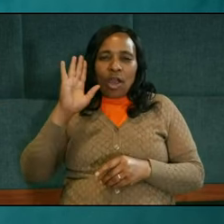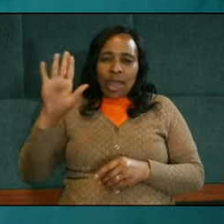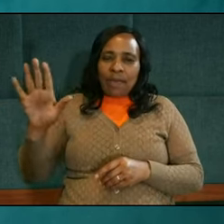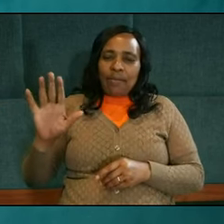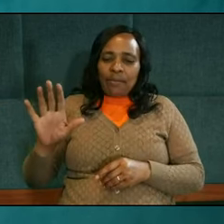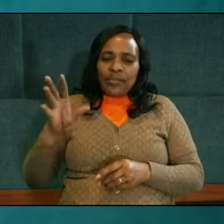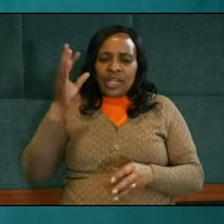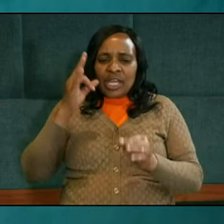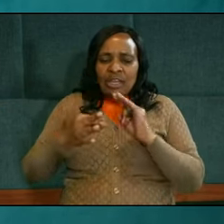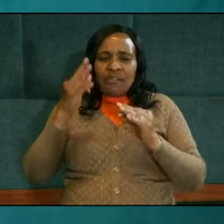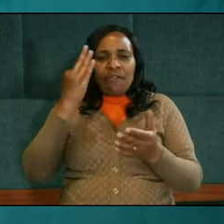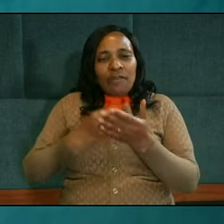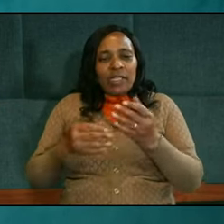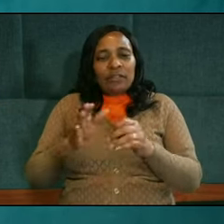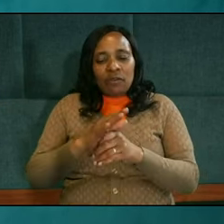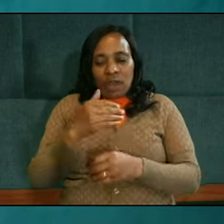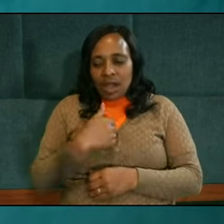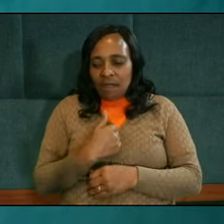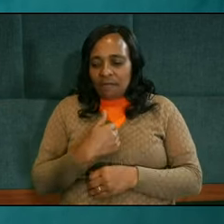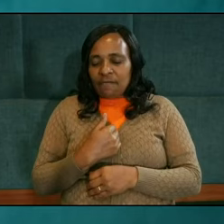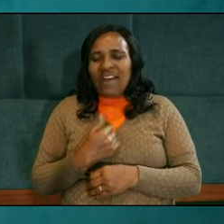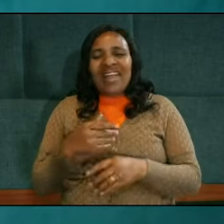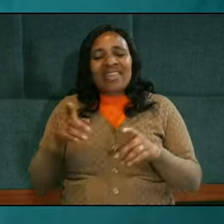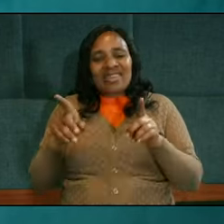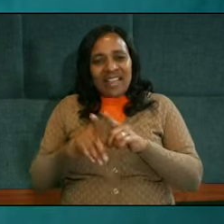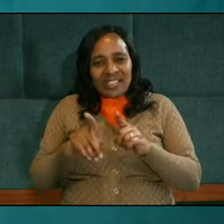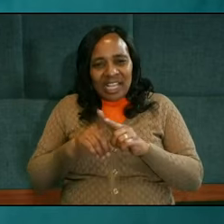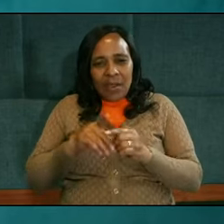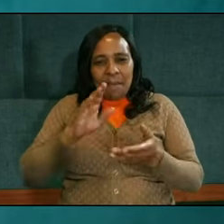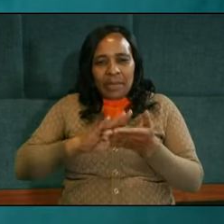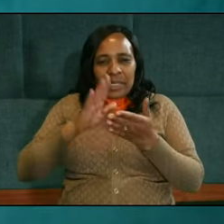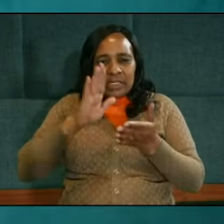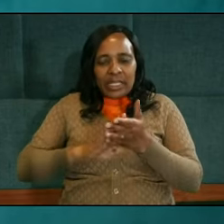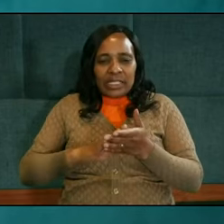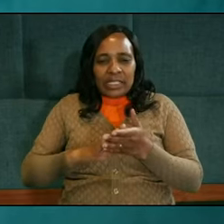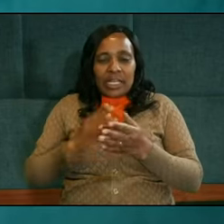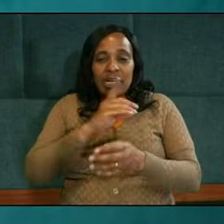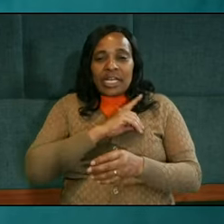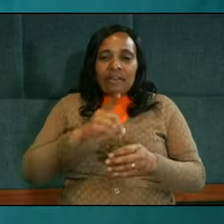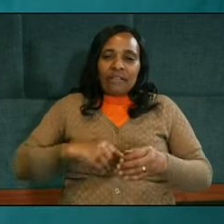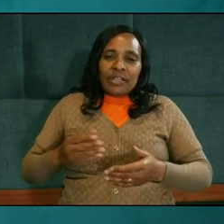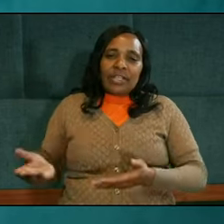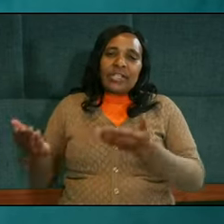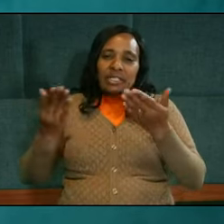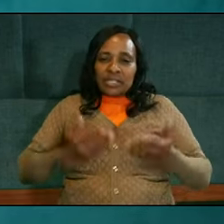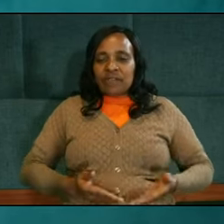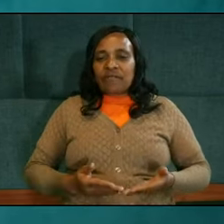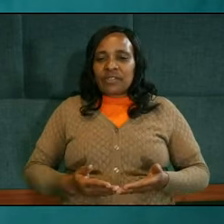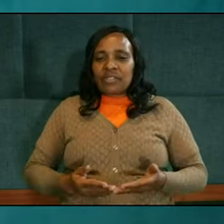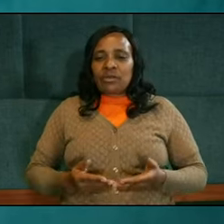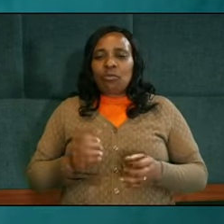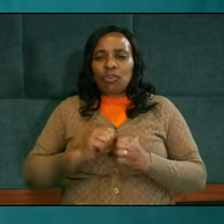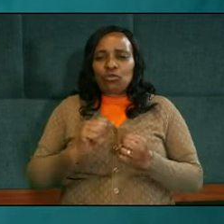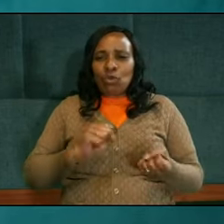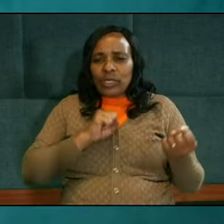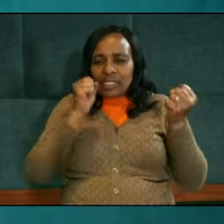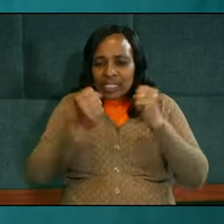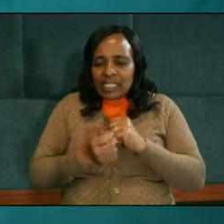he were to be faithful, the same praises that David received were actually conferred to